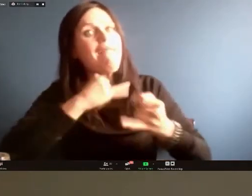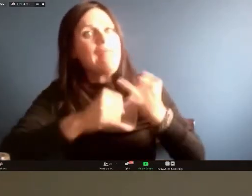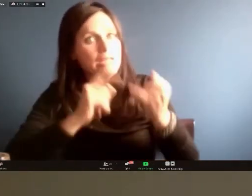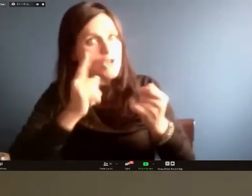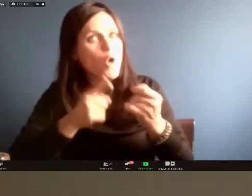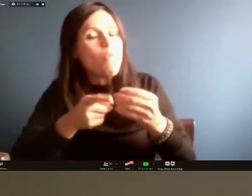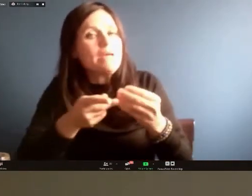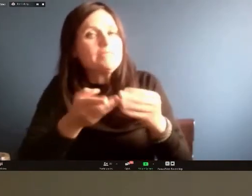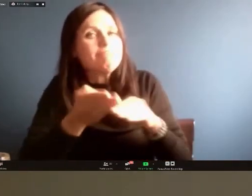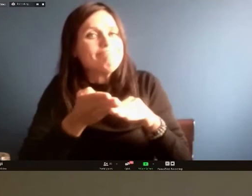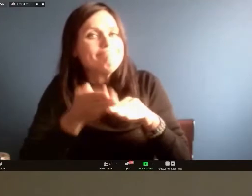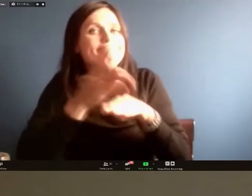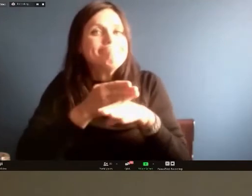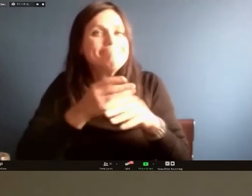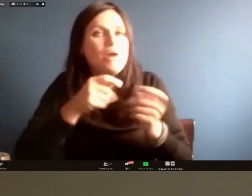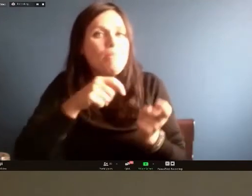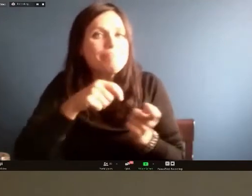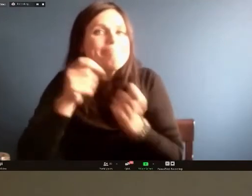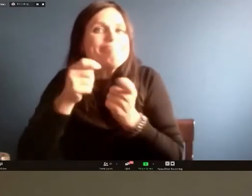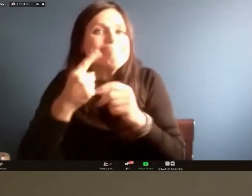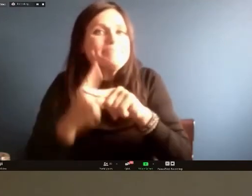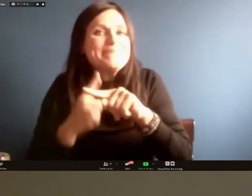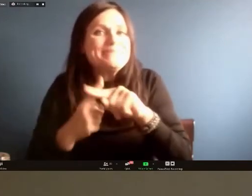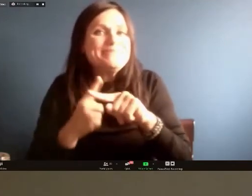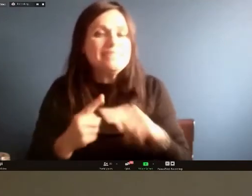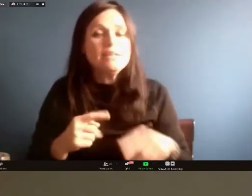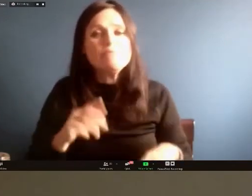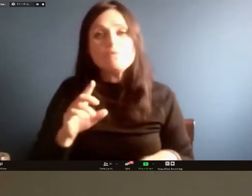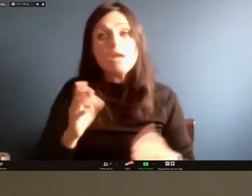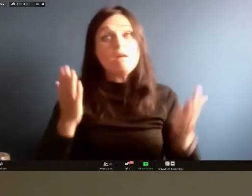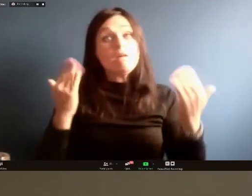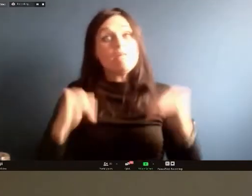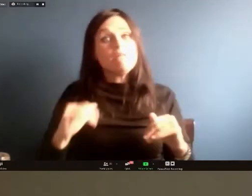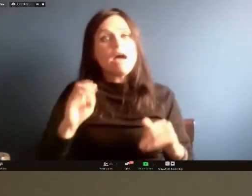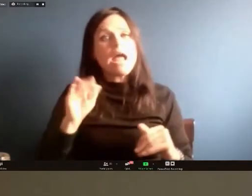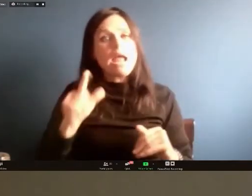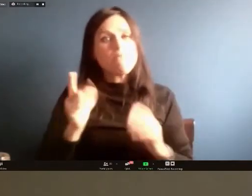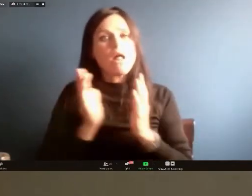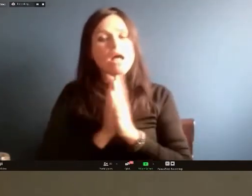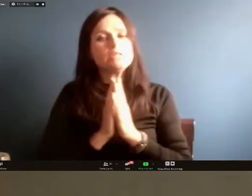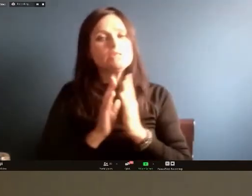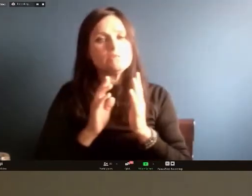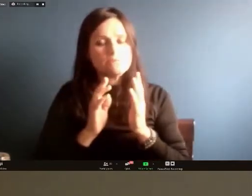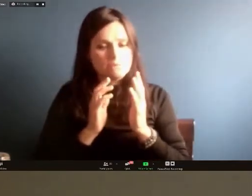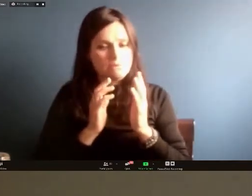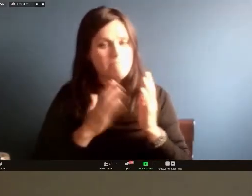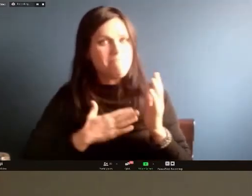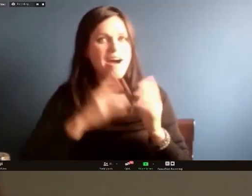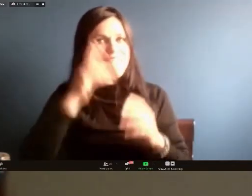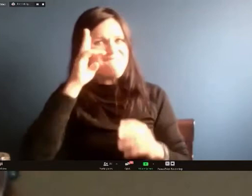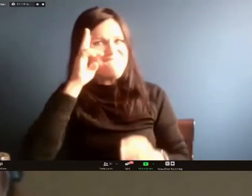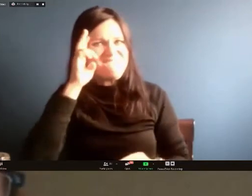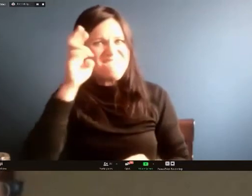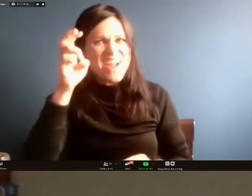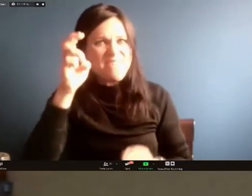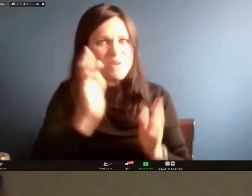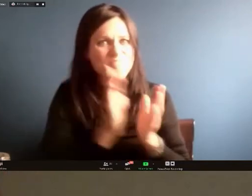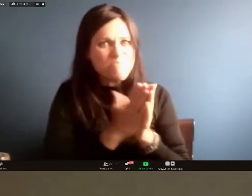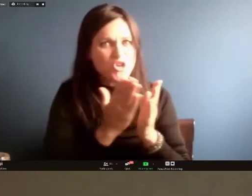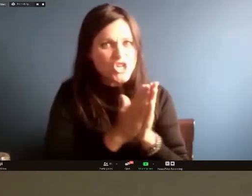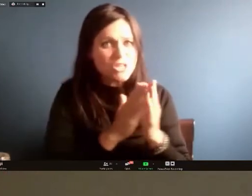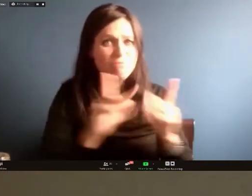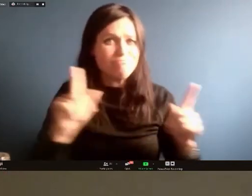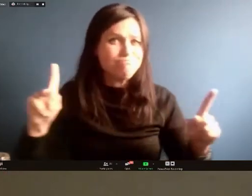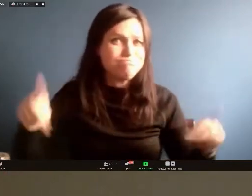April Demies says, what are some of your favorite novels, one of all time and two from other